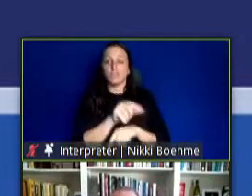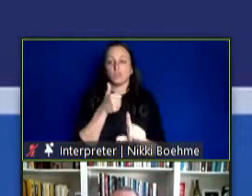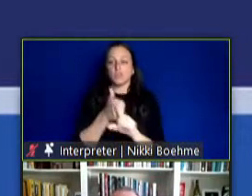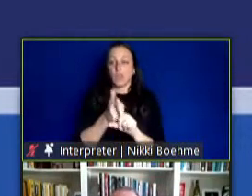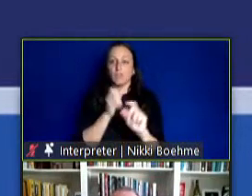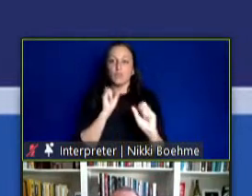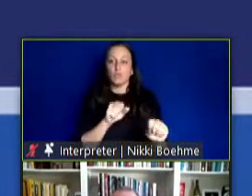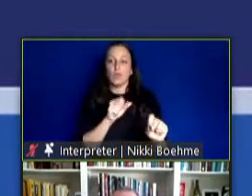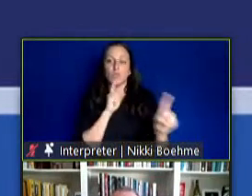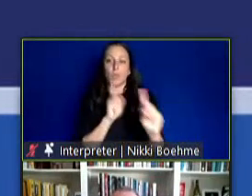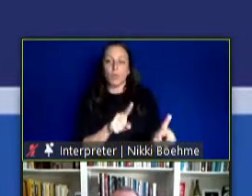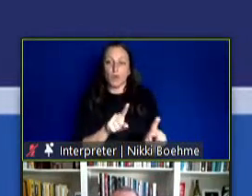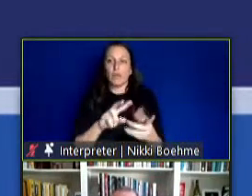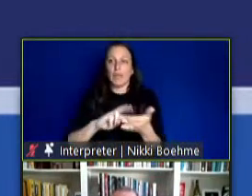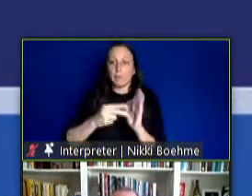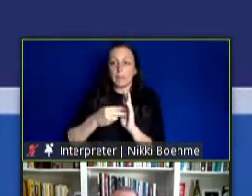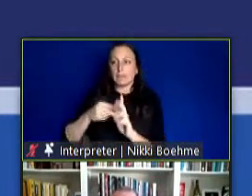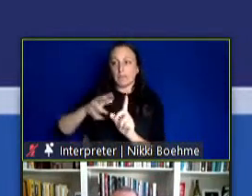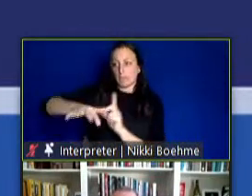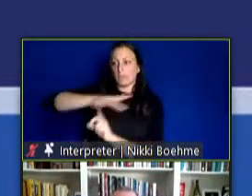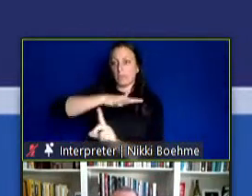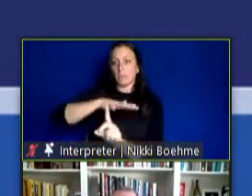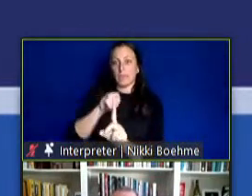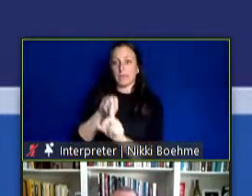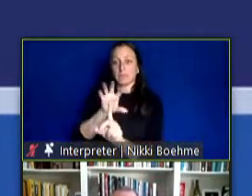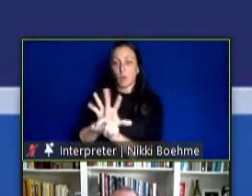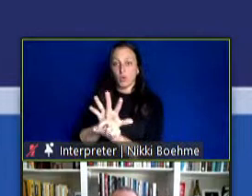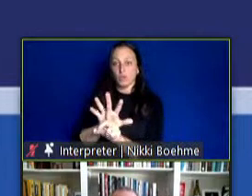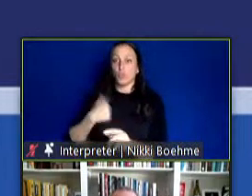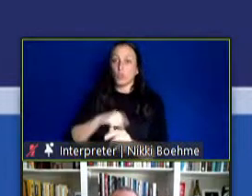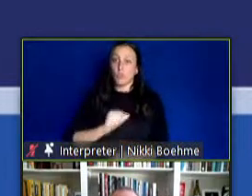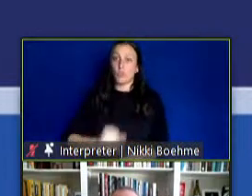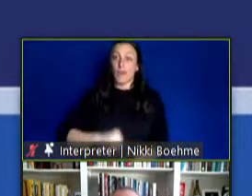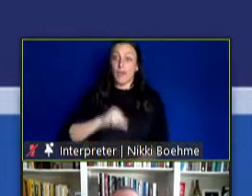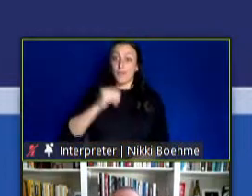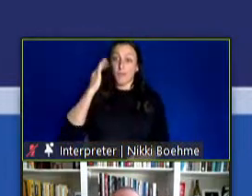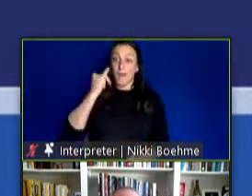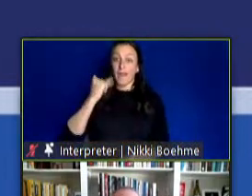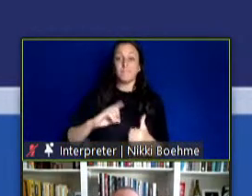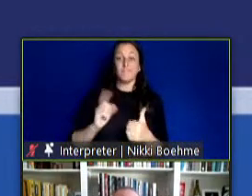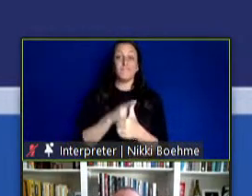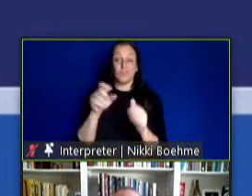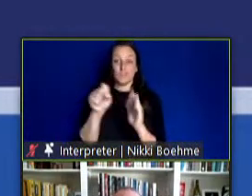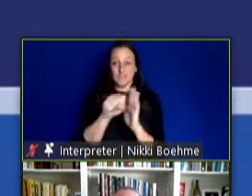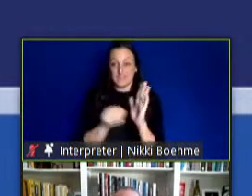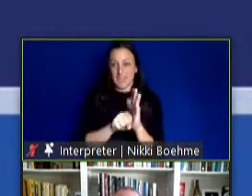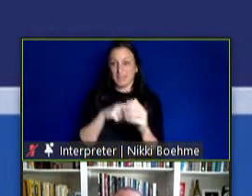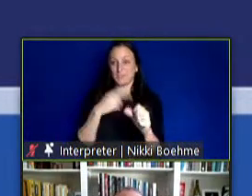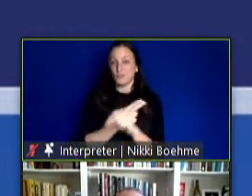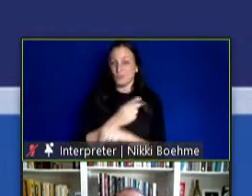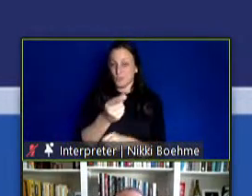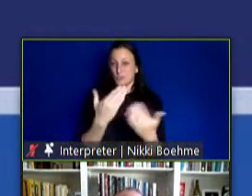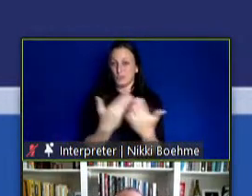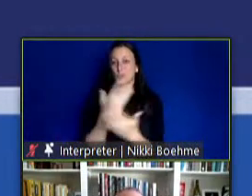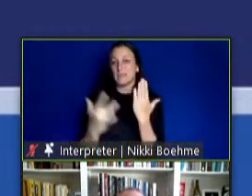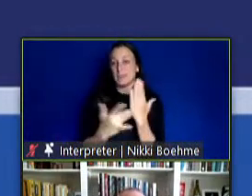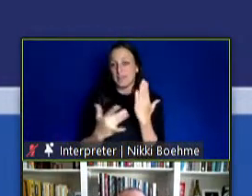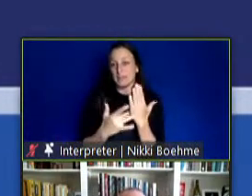notifications. And we're pretty proud to be the first state to roll this out within that